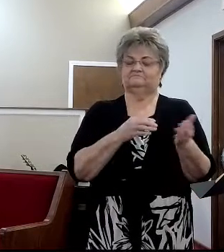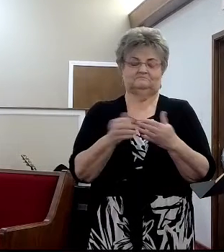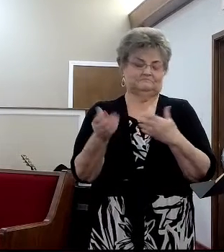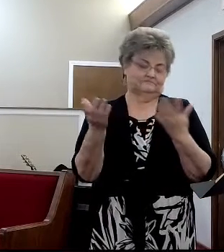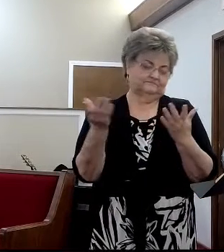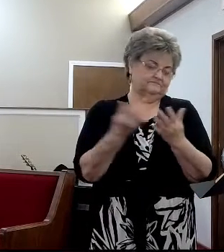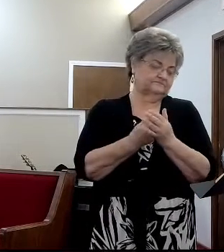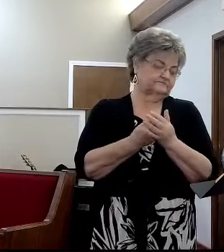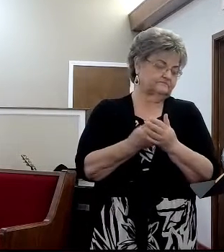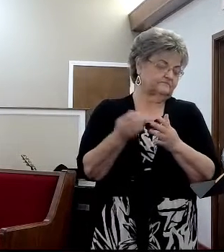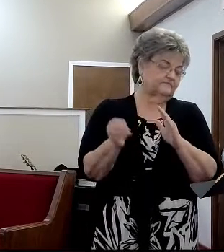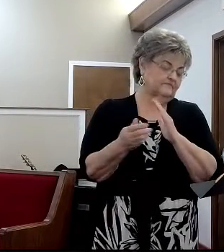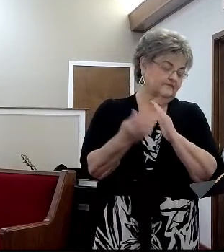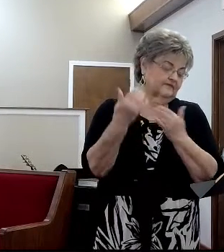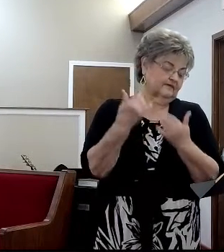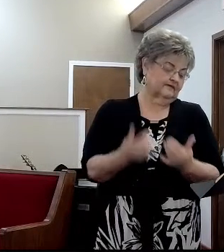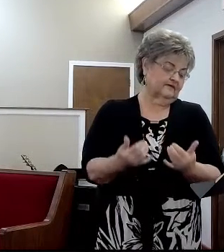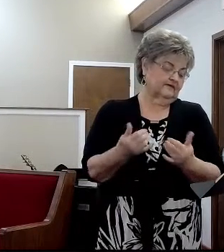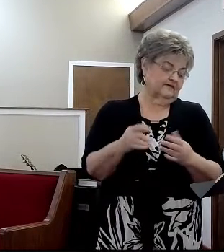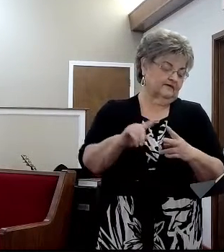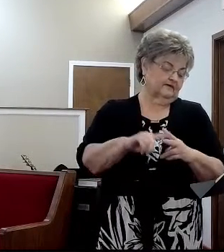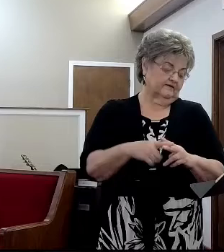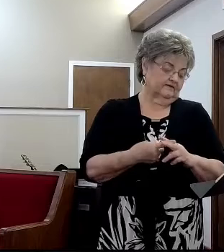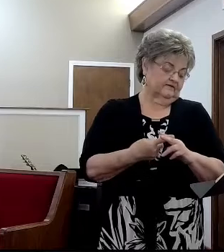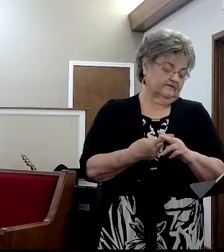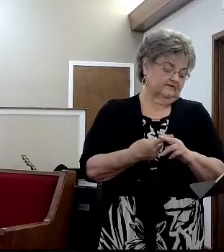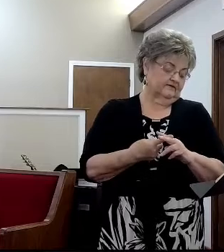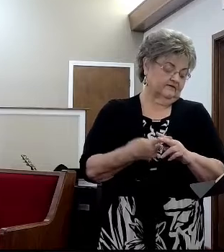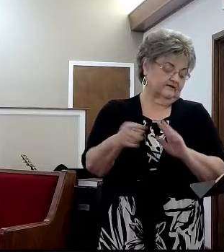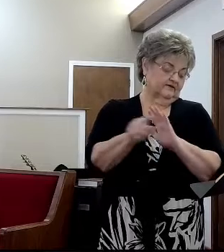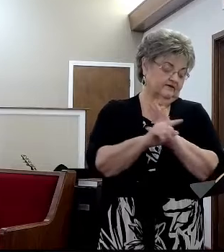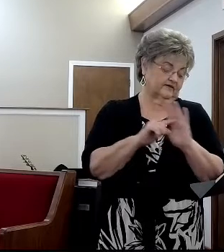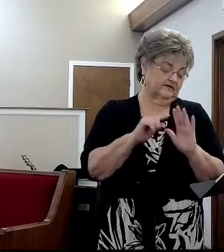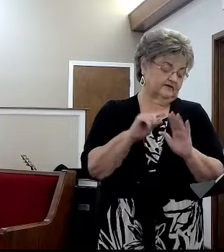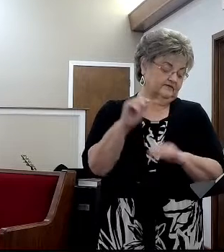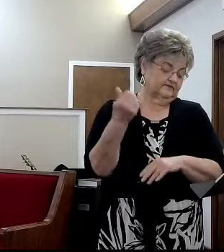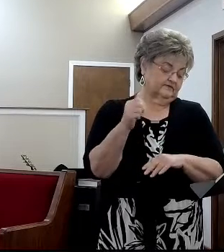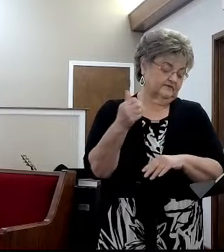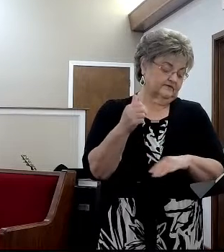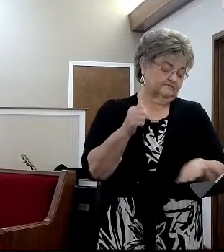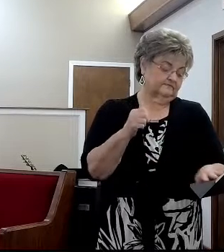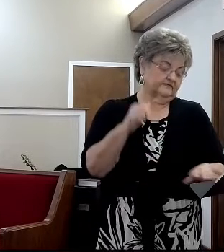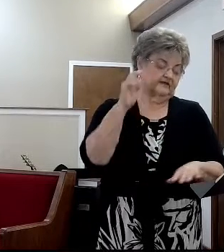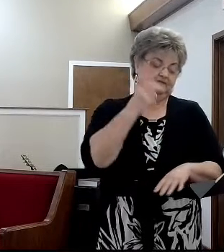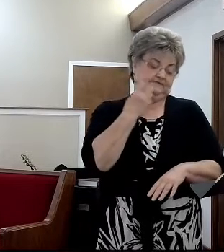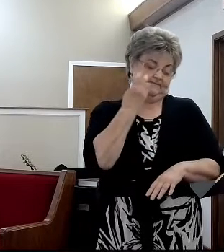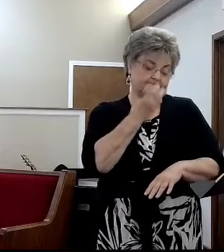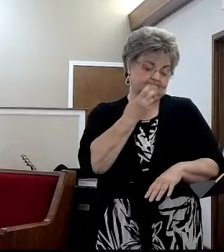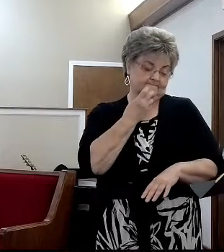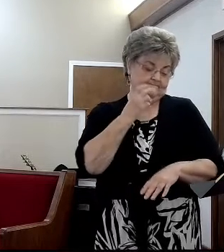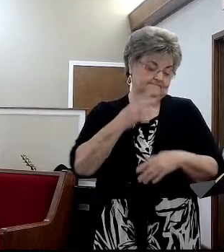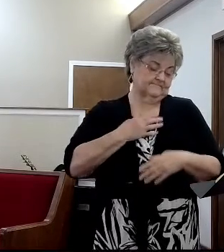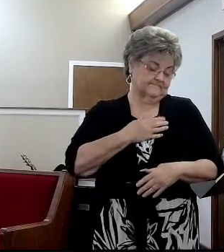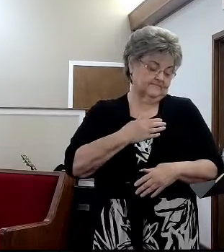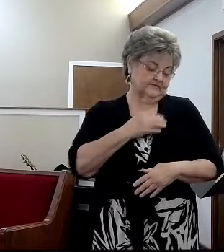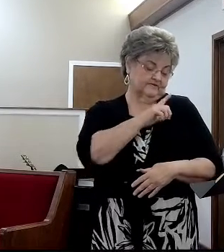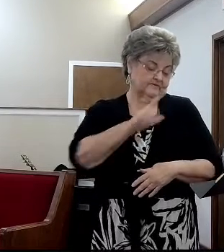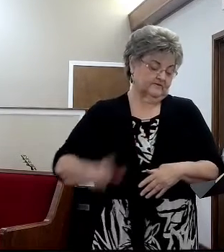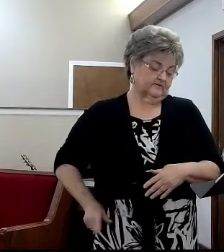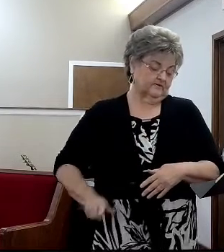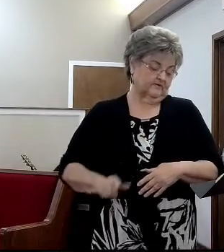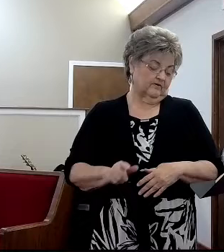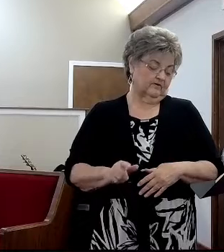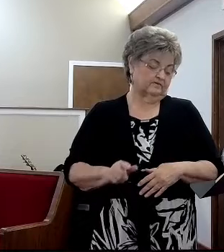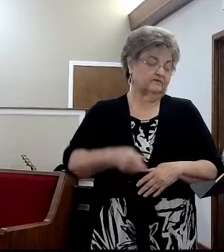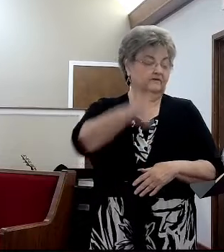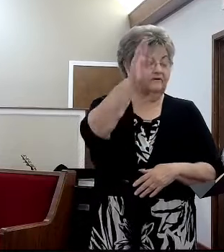down to verse 12. So starting in verse 10 again, and the speech pleased the Lord that Solomon had asked this thing. God said